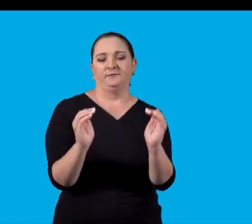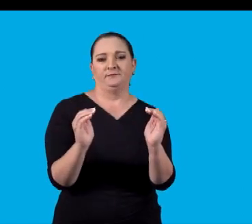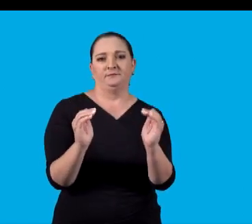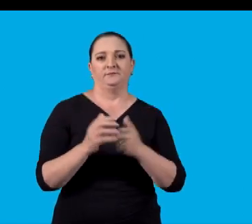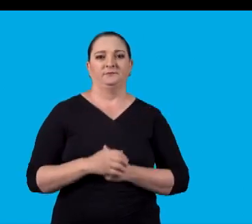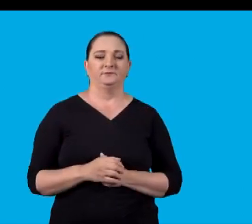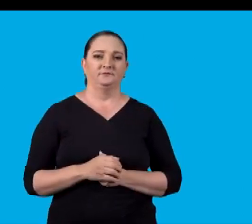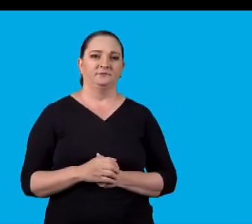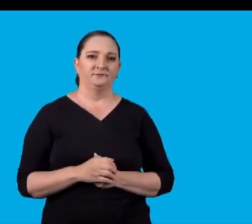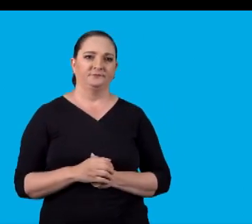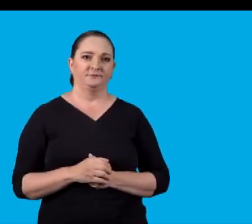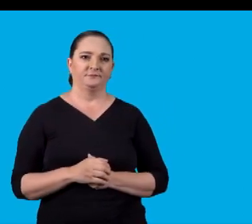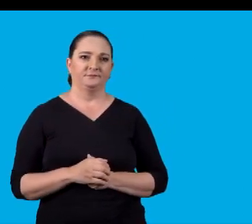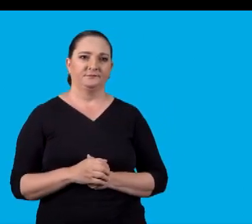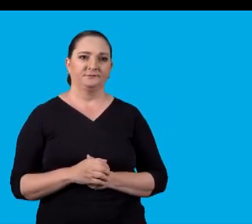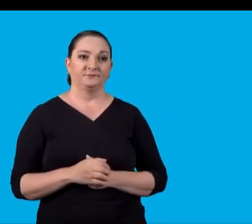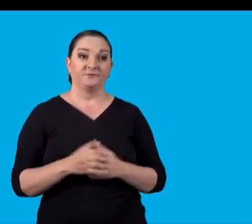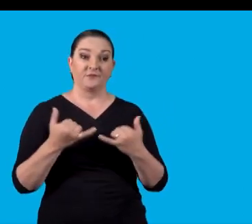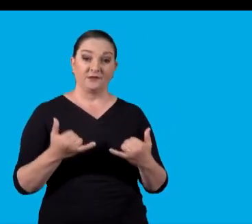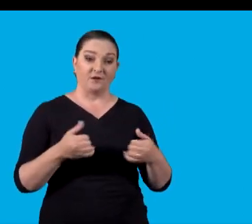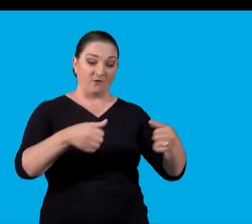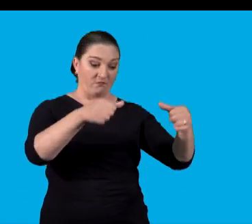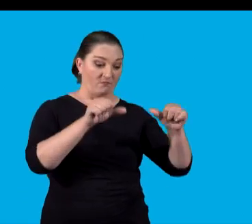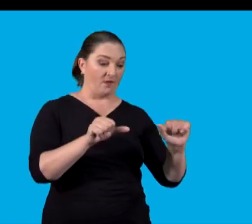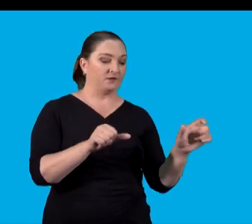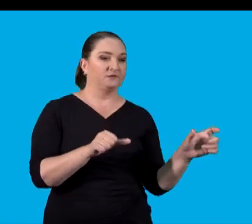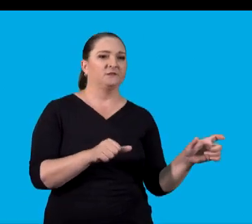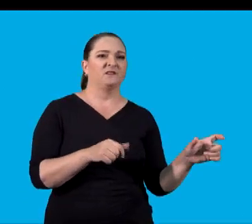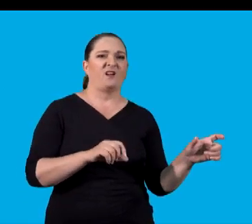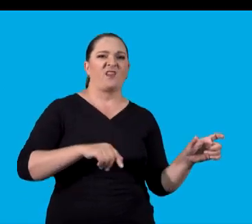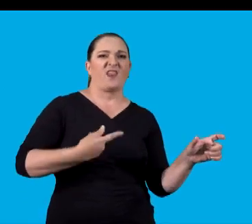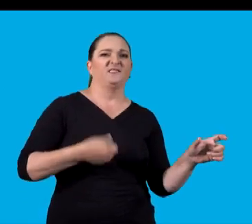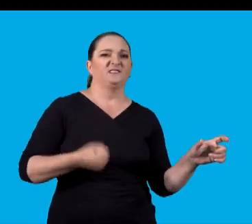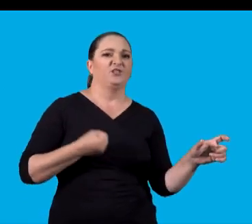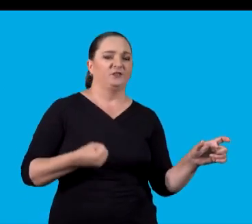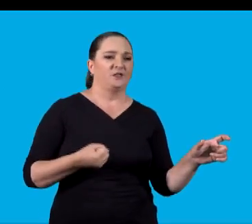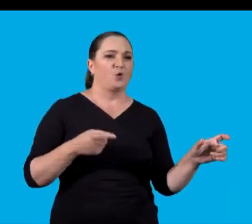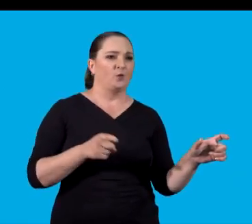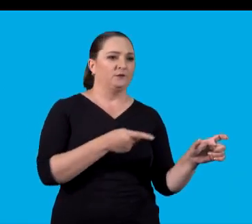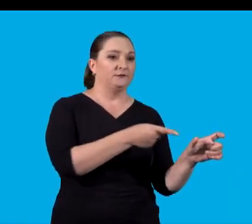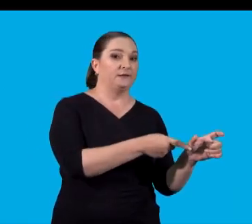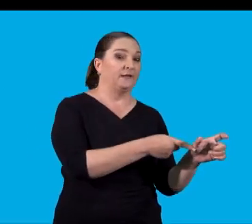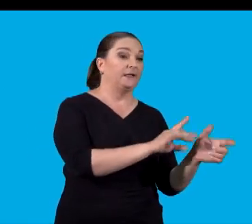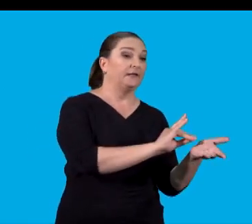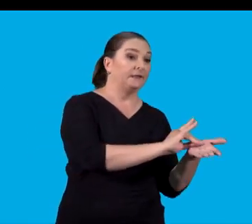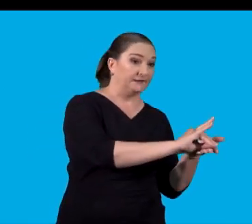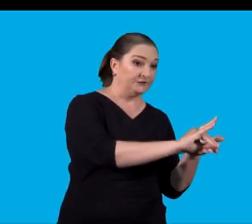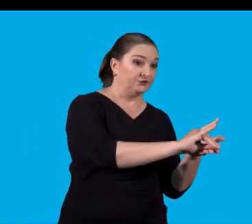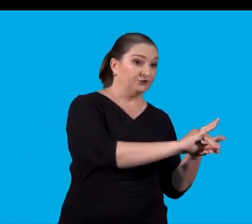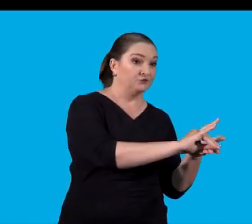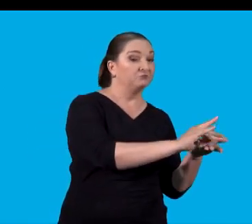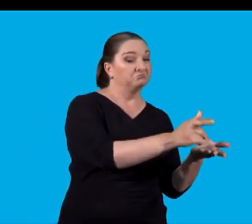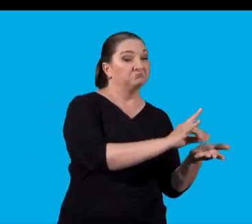215,000 in brackets. Then I'll come now to the next year where I have my cash